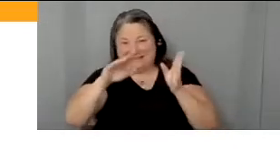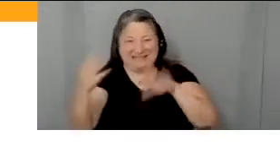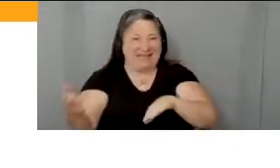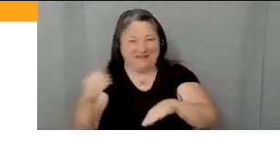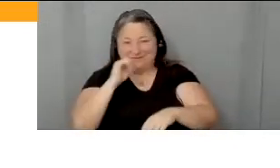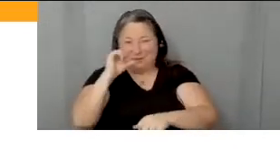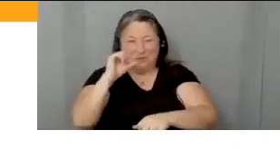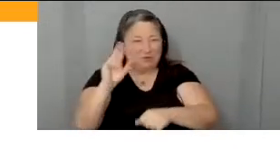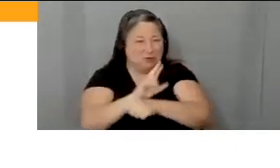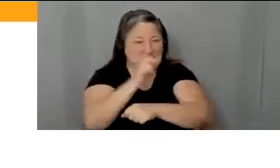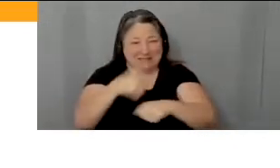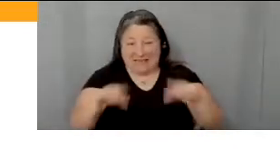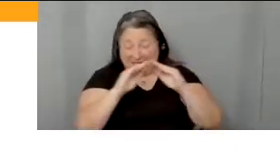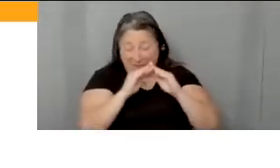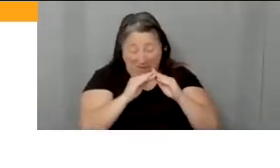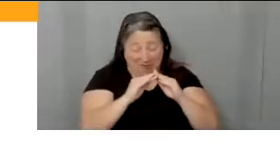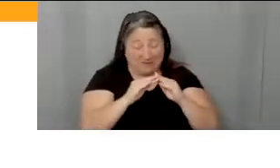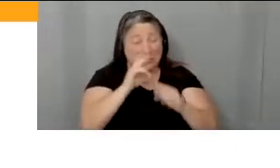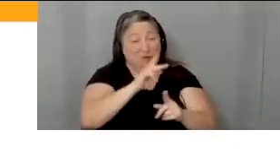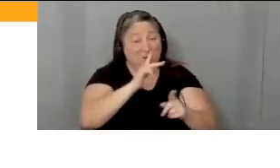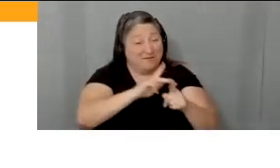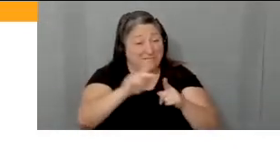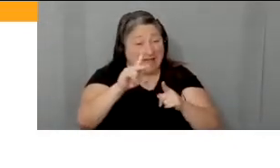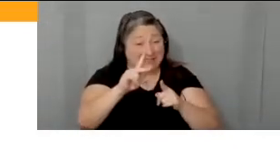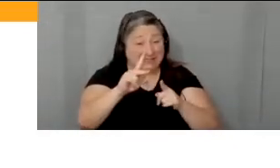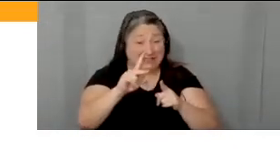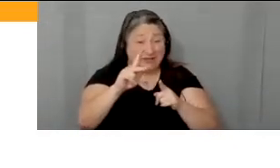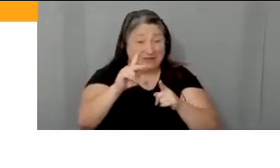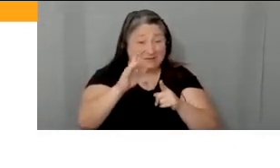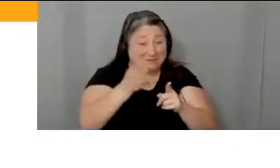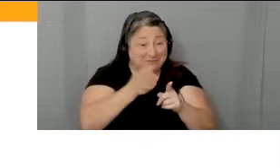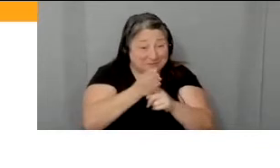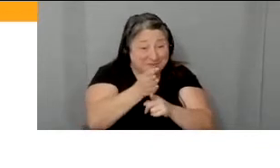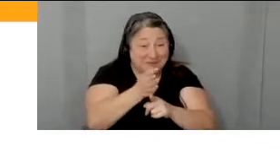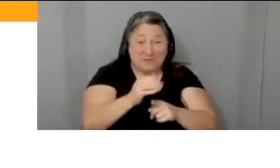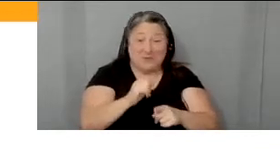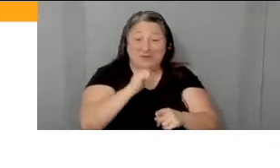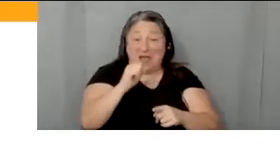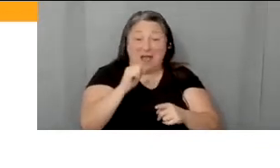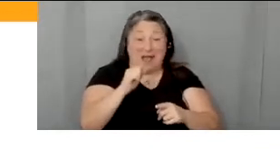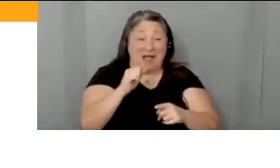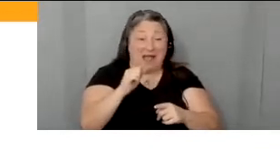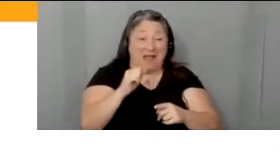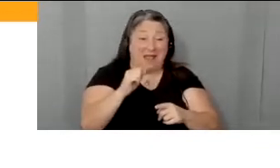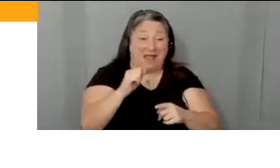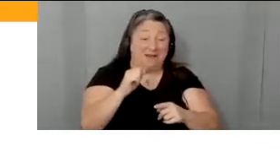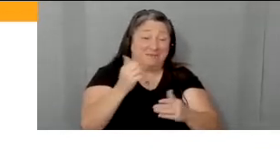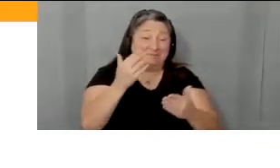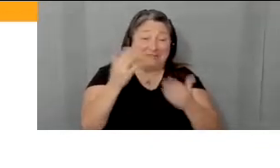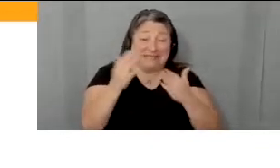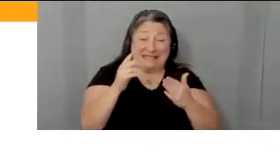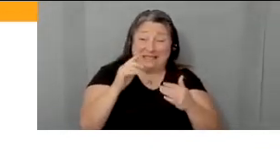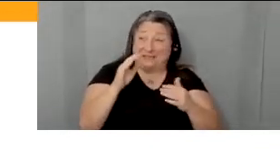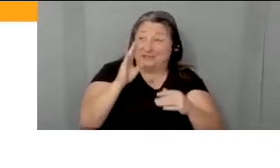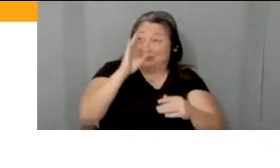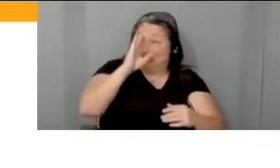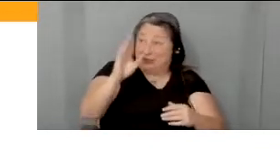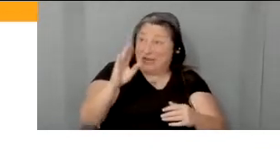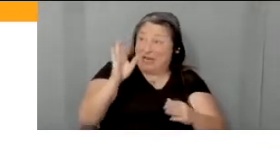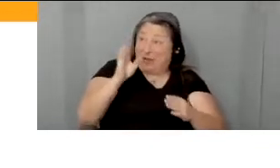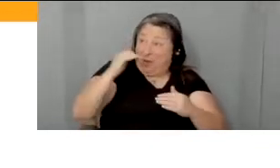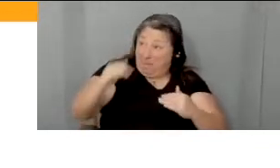is that your professional trajectory will most likely not be linear. So being very open to that. So the way that